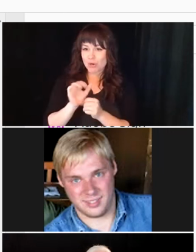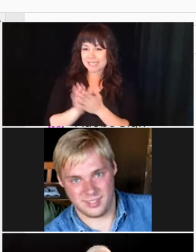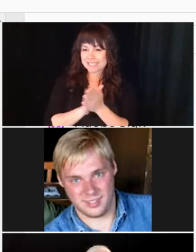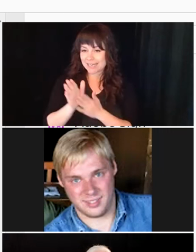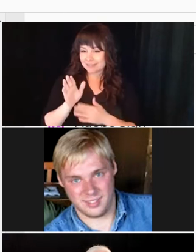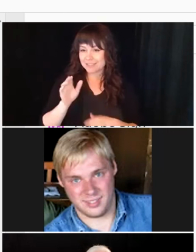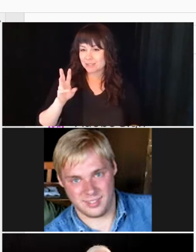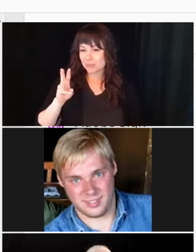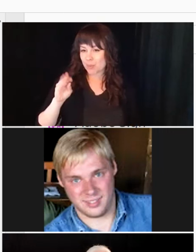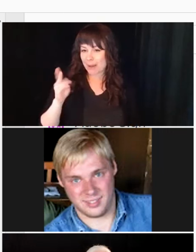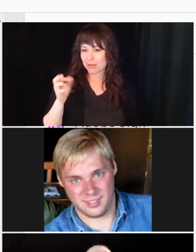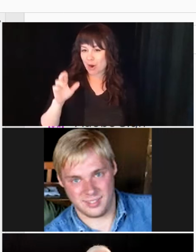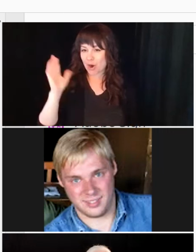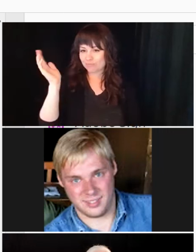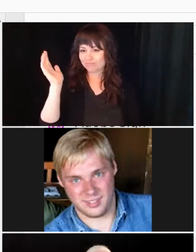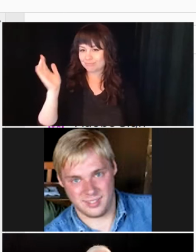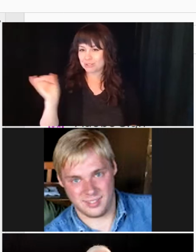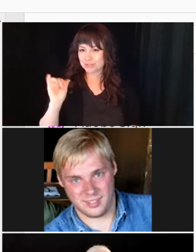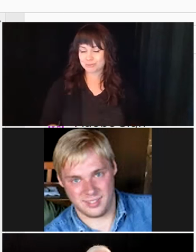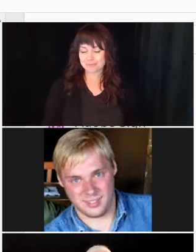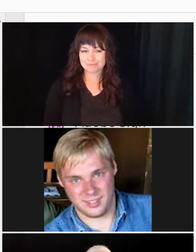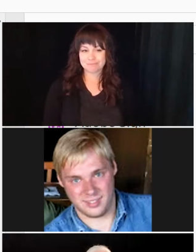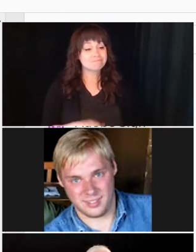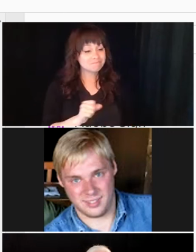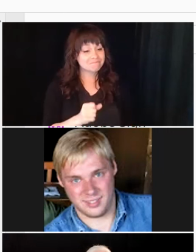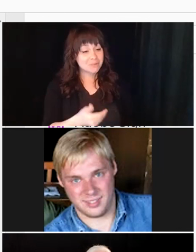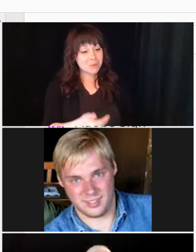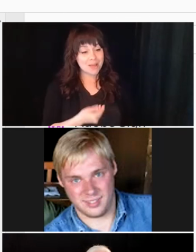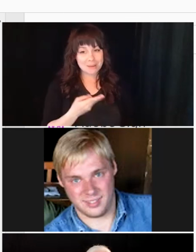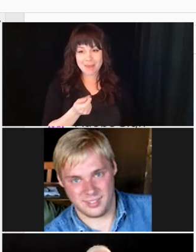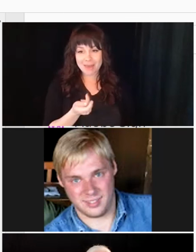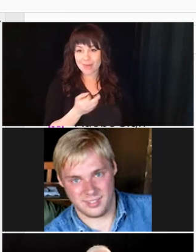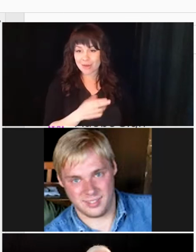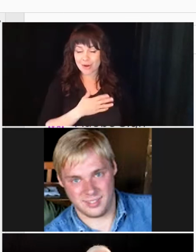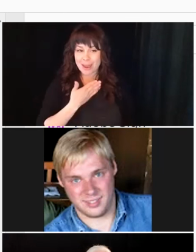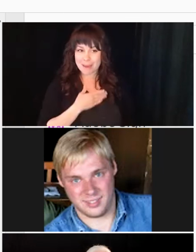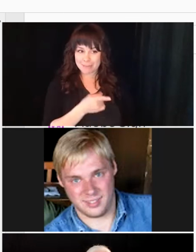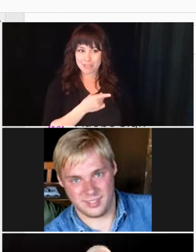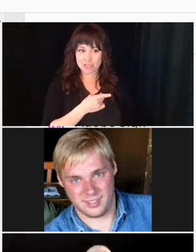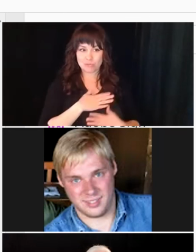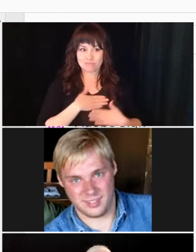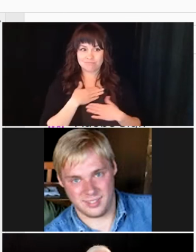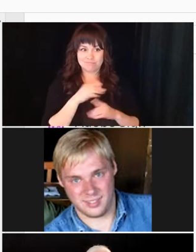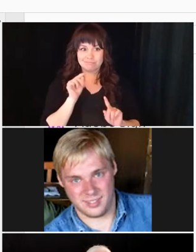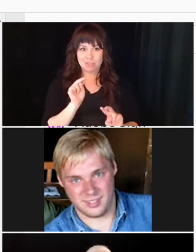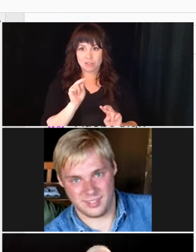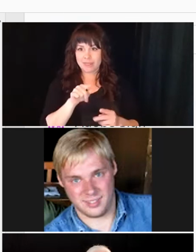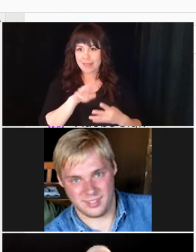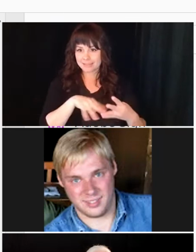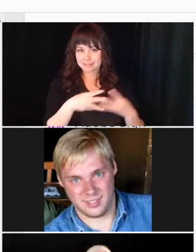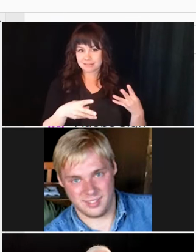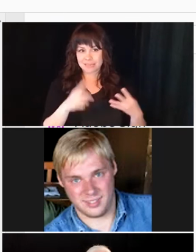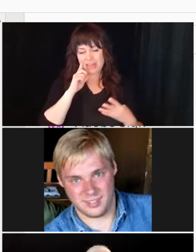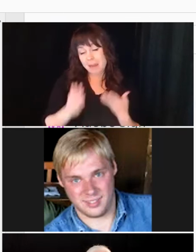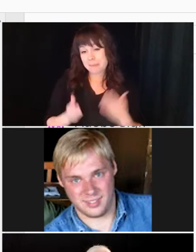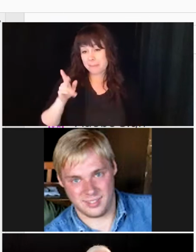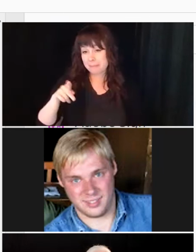you're welcome, Heather. I'm glad that you found the chart helpful. I was thinking about maybe doing a PowerPoint, but then I thought, you know,